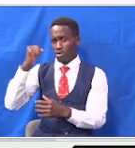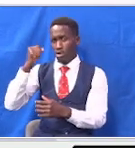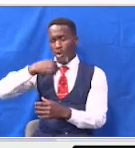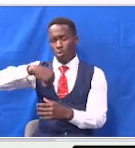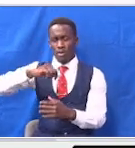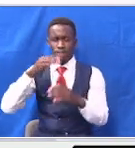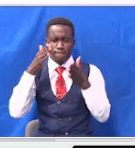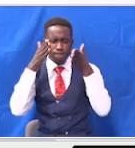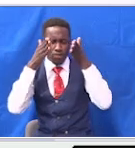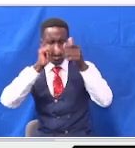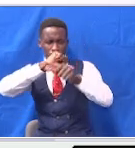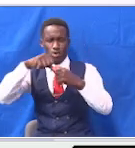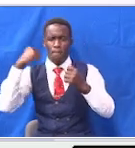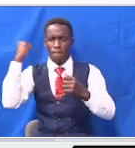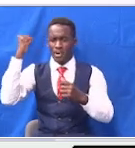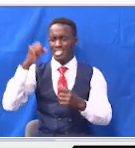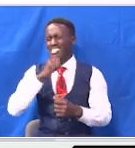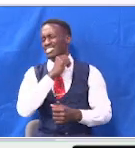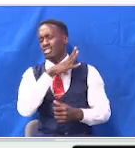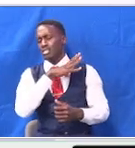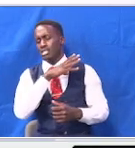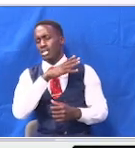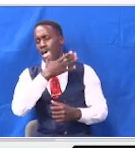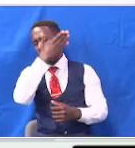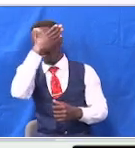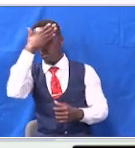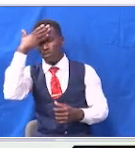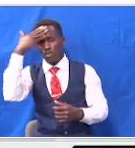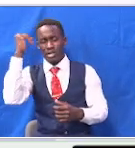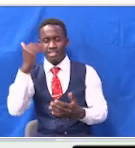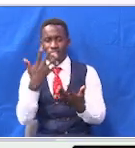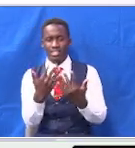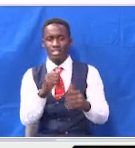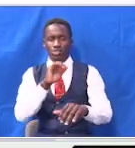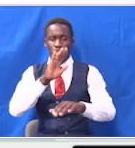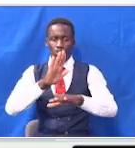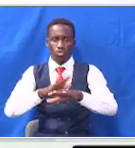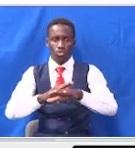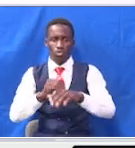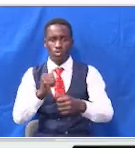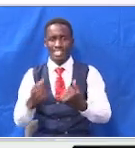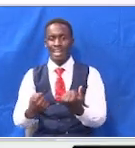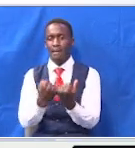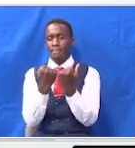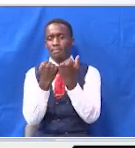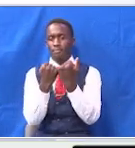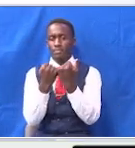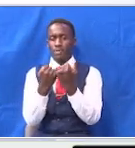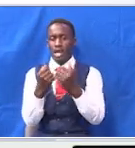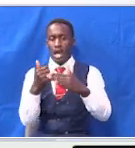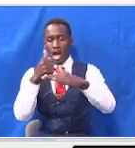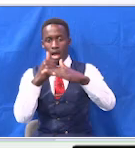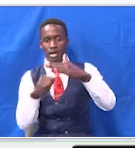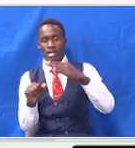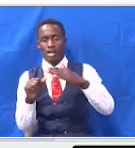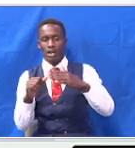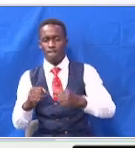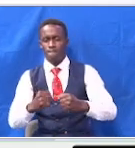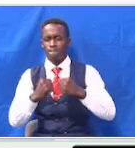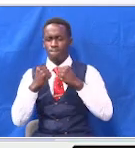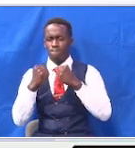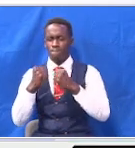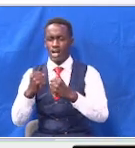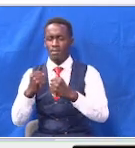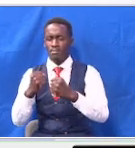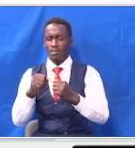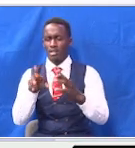drowned into usual political noise and forgotten about the good things that are happening. Mm-hmm. Therefore, based on his firm commitment, I believe that the